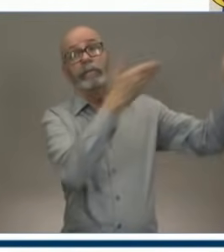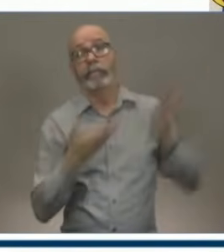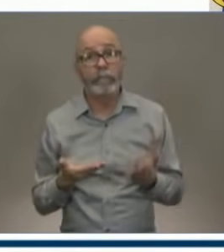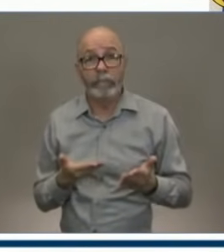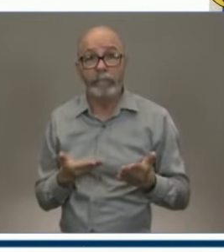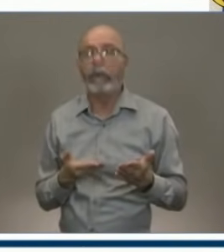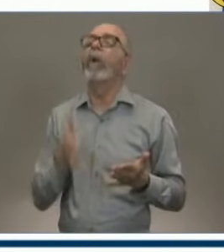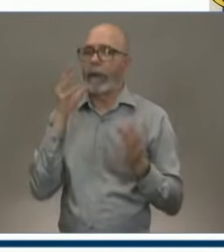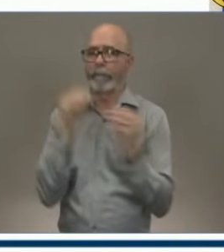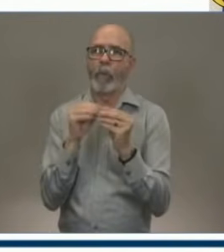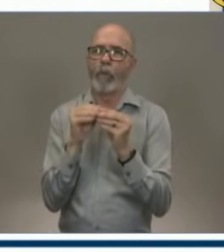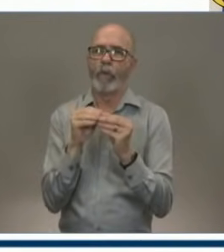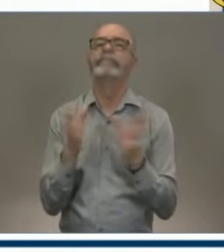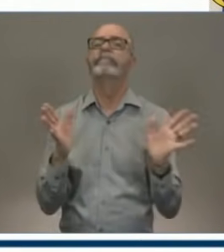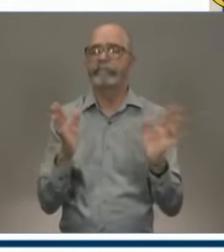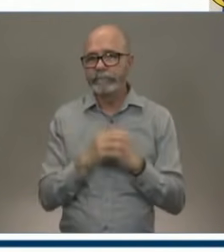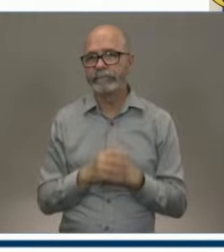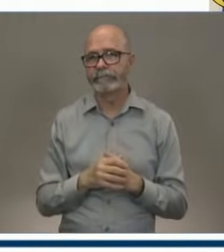Paul Legier with Radio Canada.